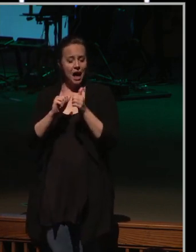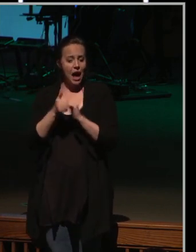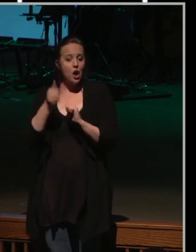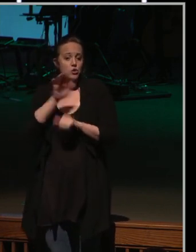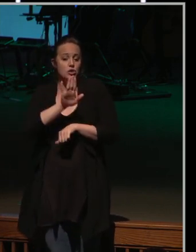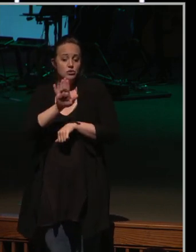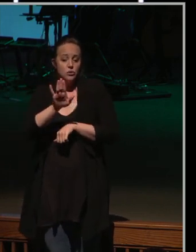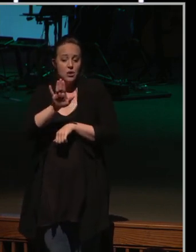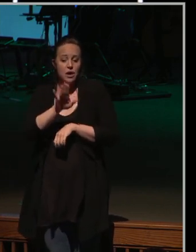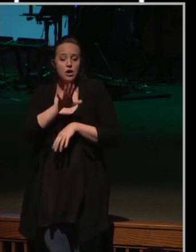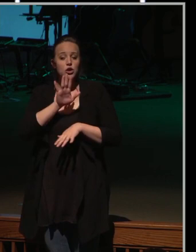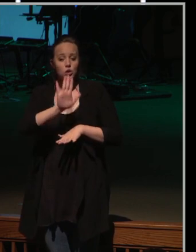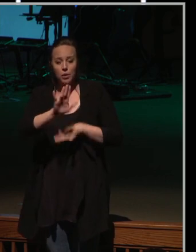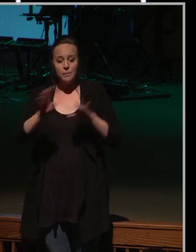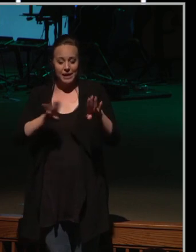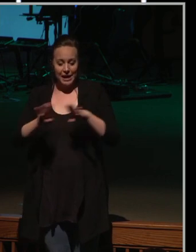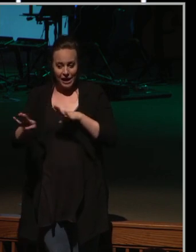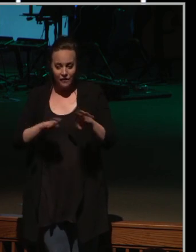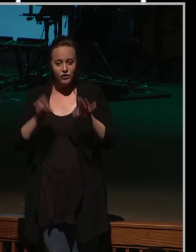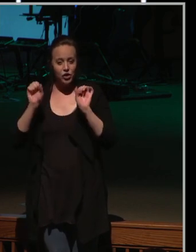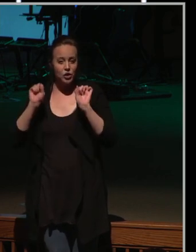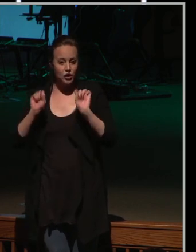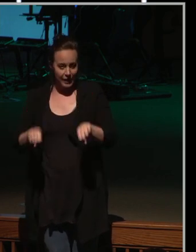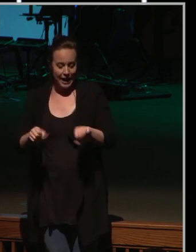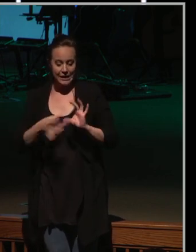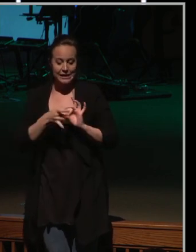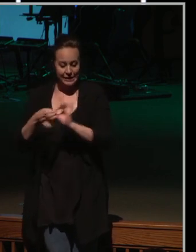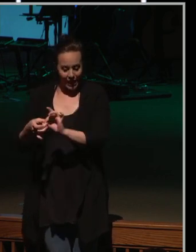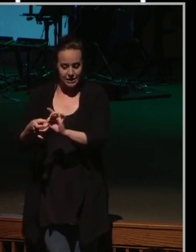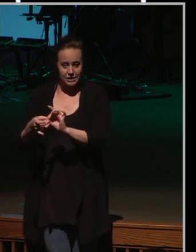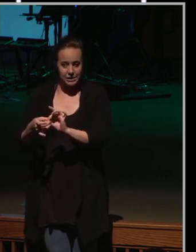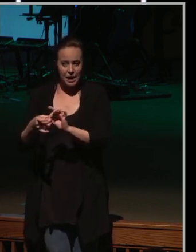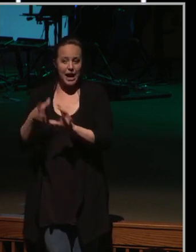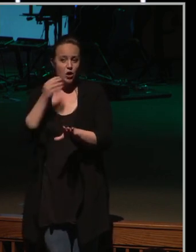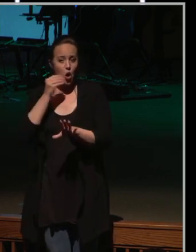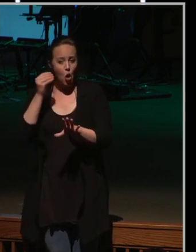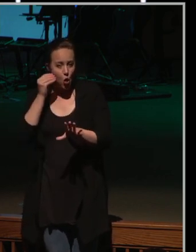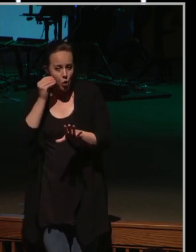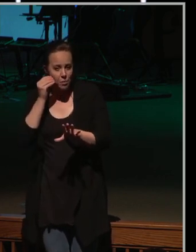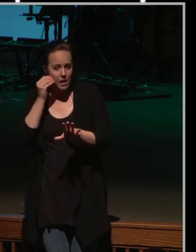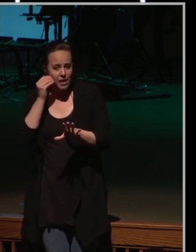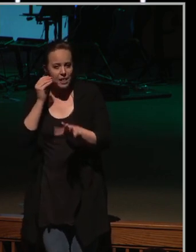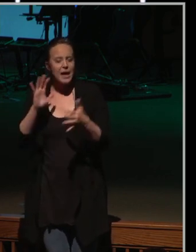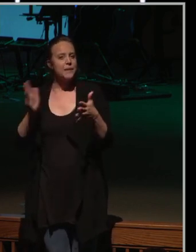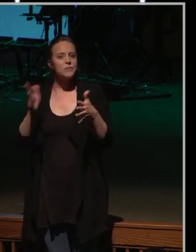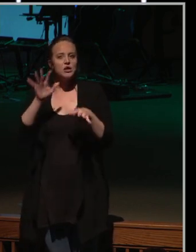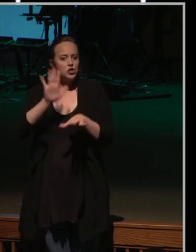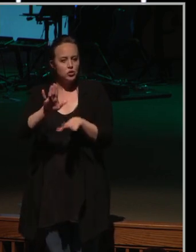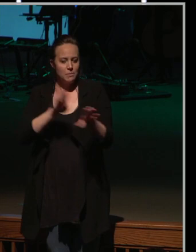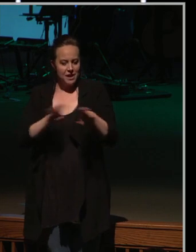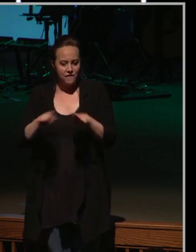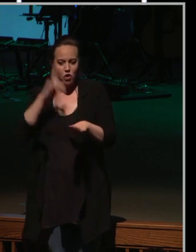behaviors that you see at home? And how might outside influences,